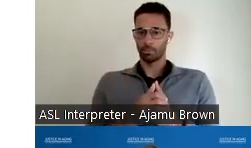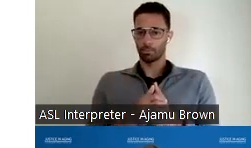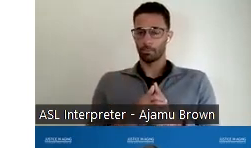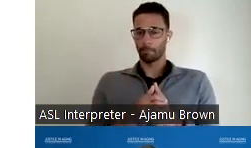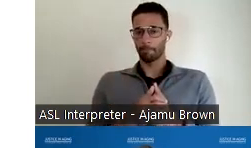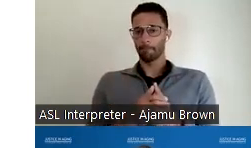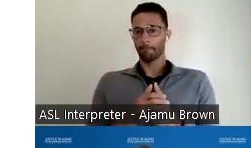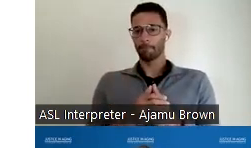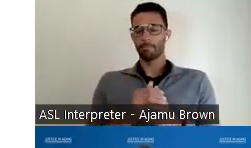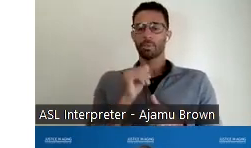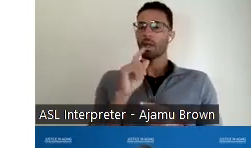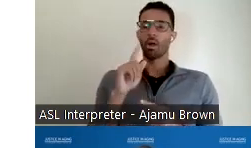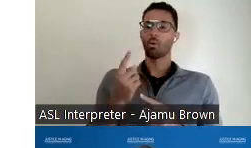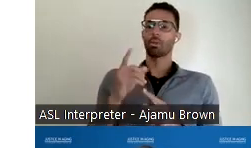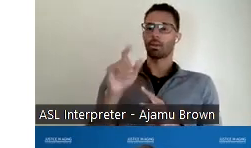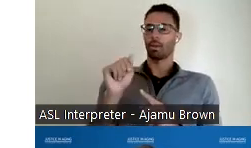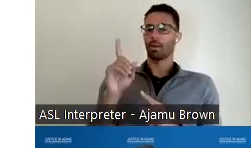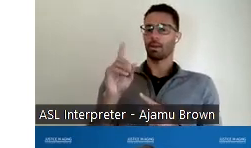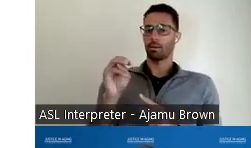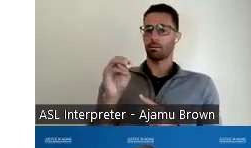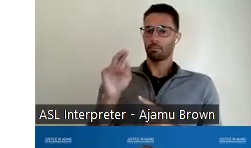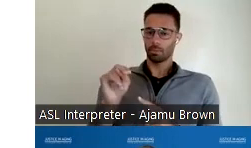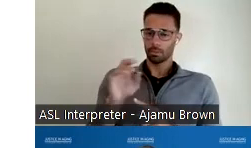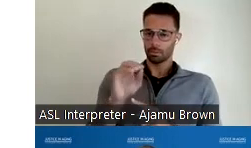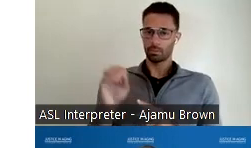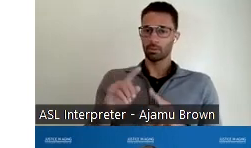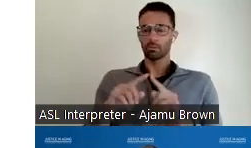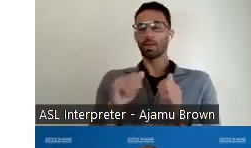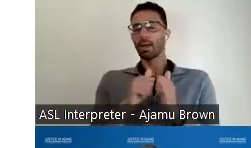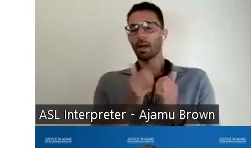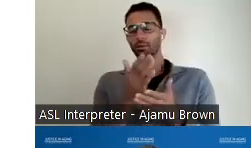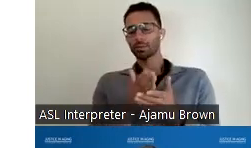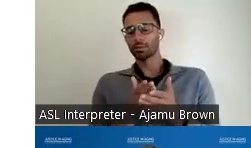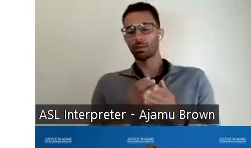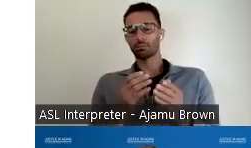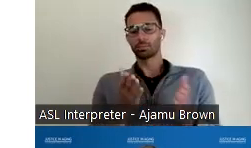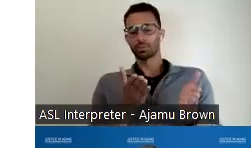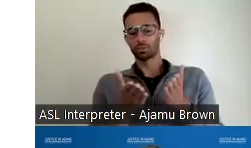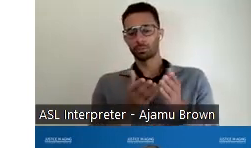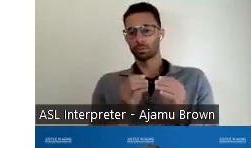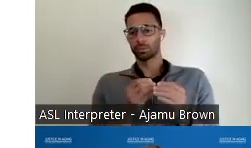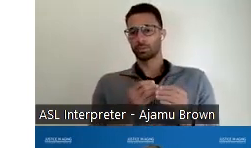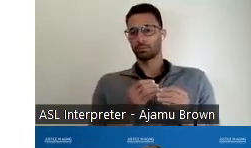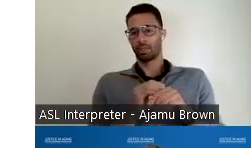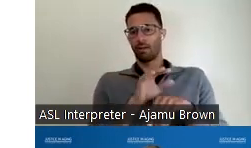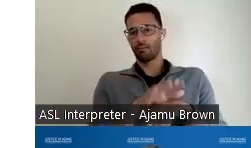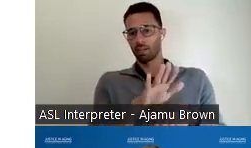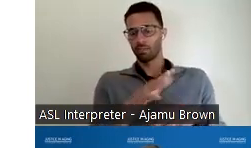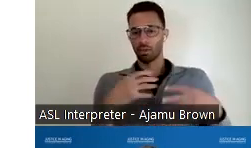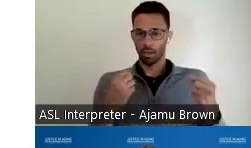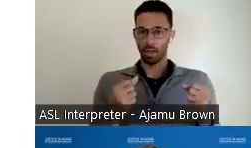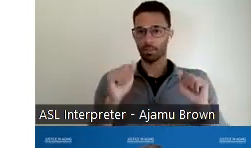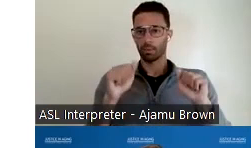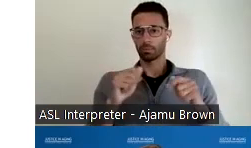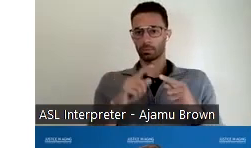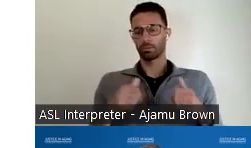administration. So how are particular services affecting people's health and ability to live in the community? So